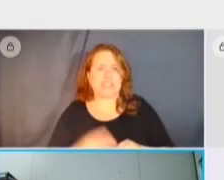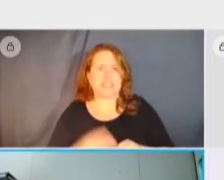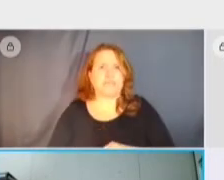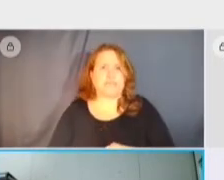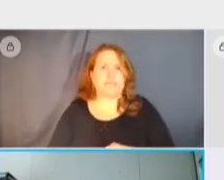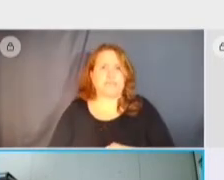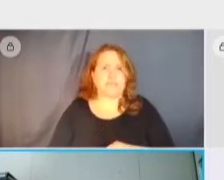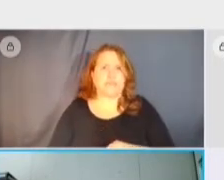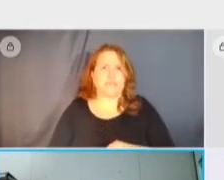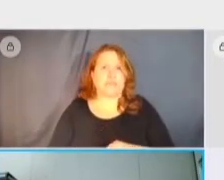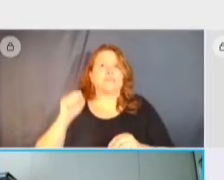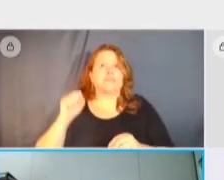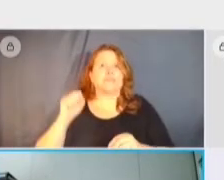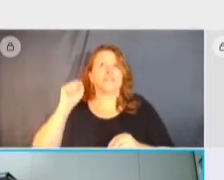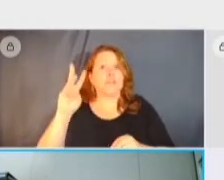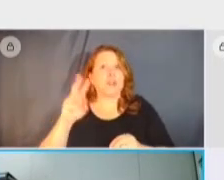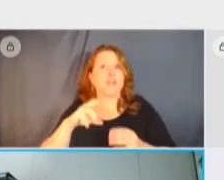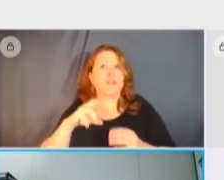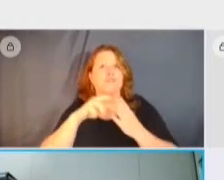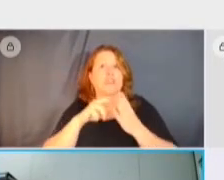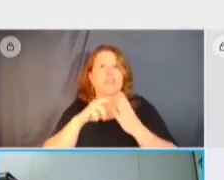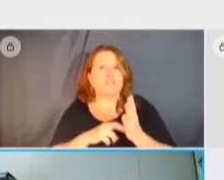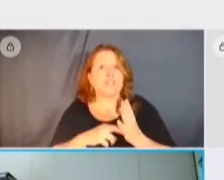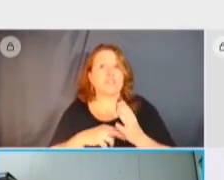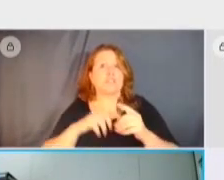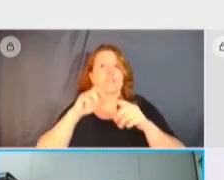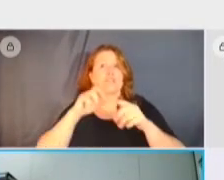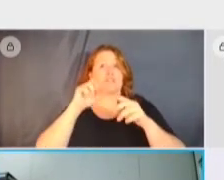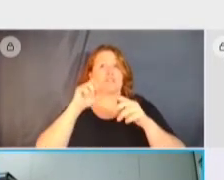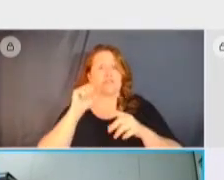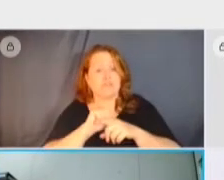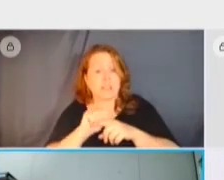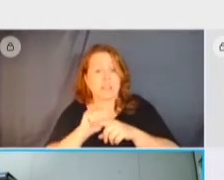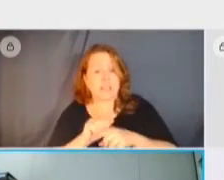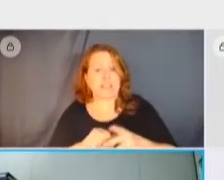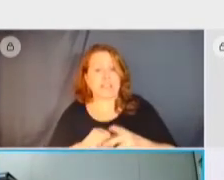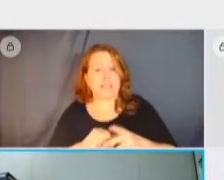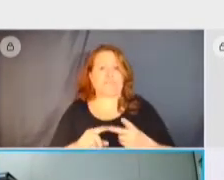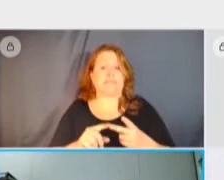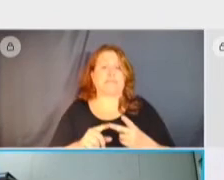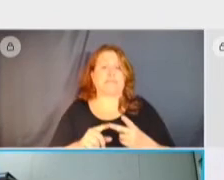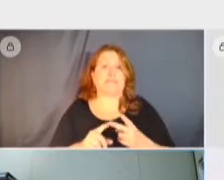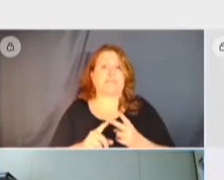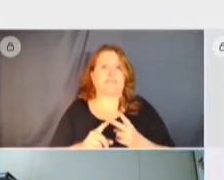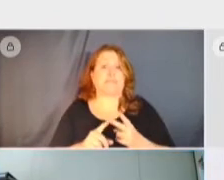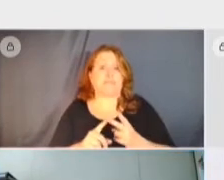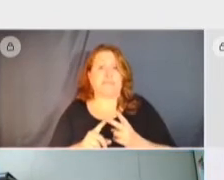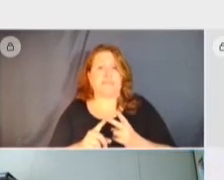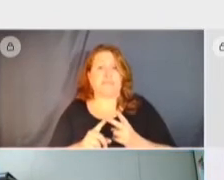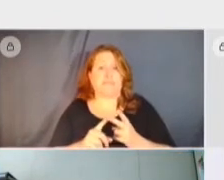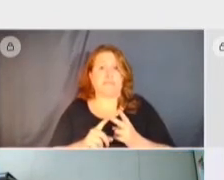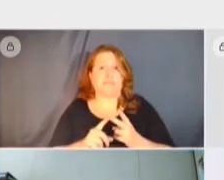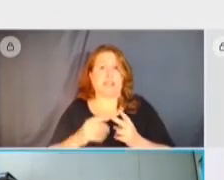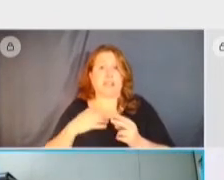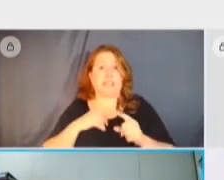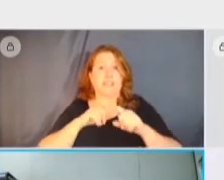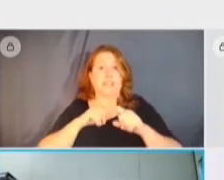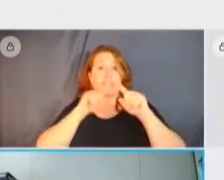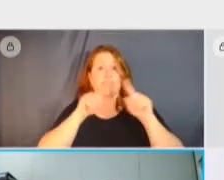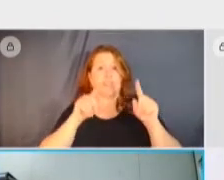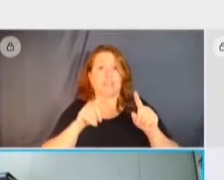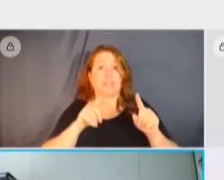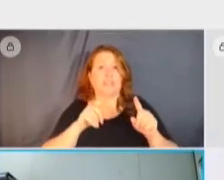for. And in addition, there are 12 training sessions scheduled for campaign